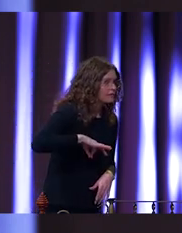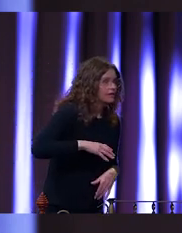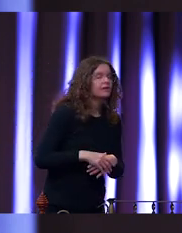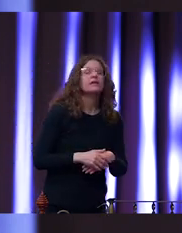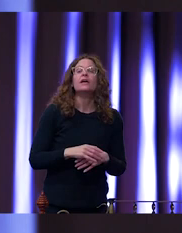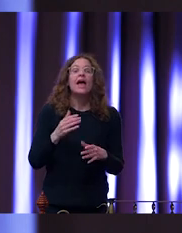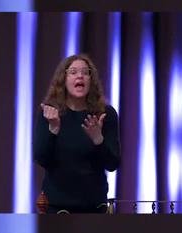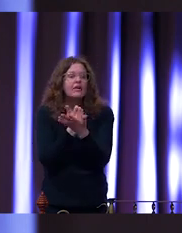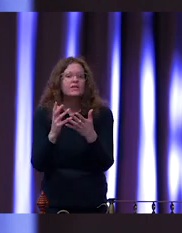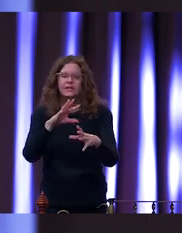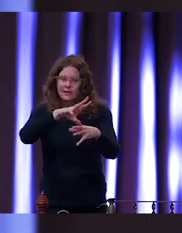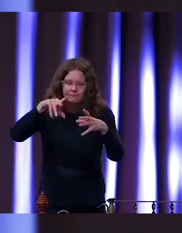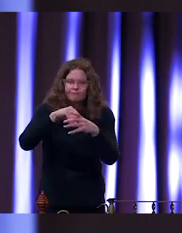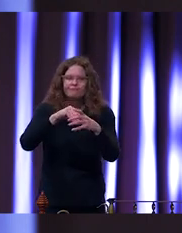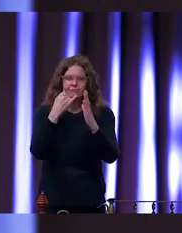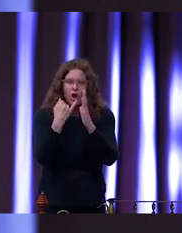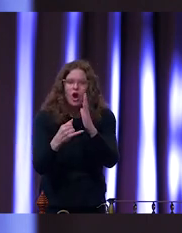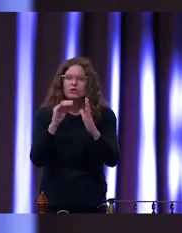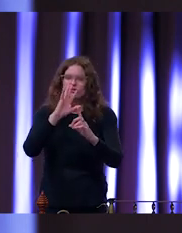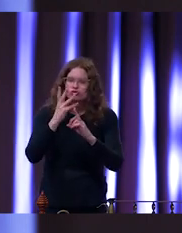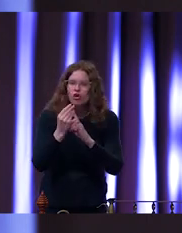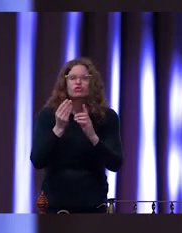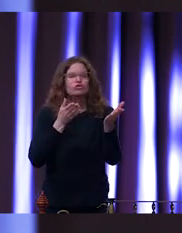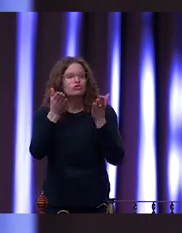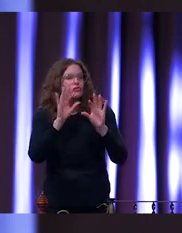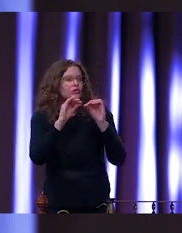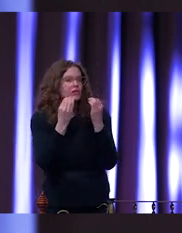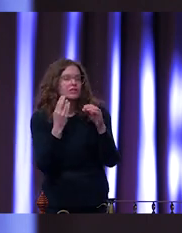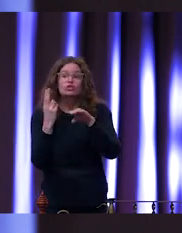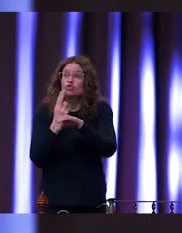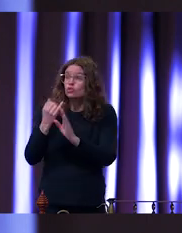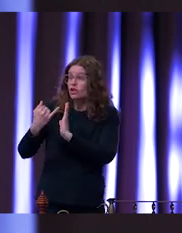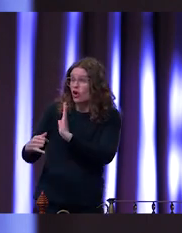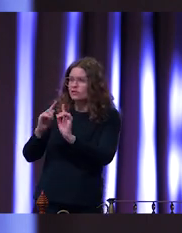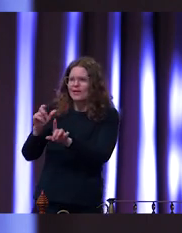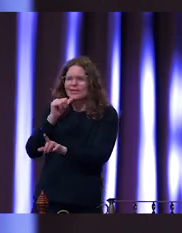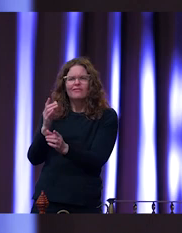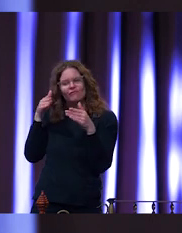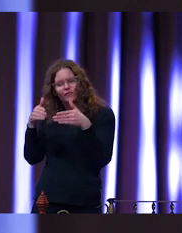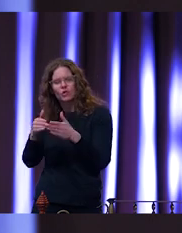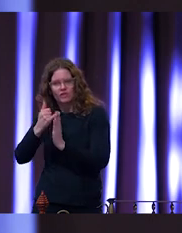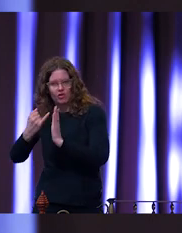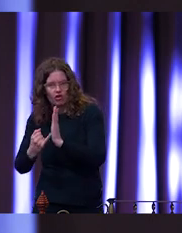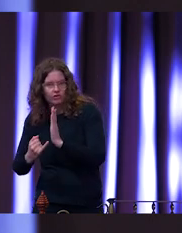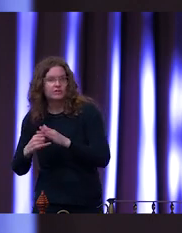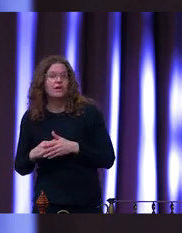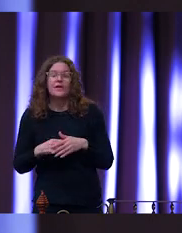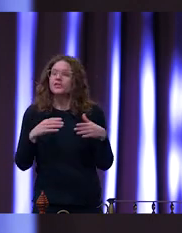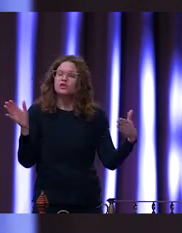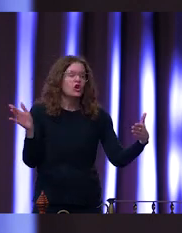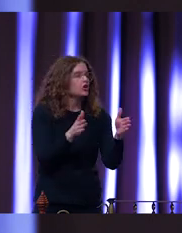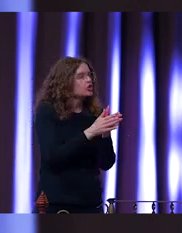culture, arts service, organizations that use the arts but just aren't arts alone, right? We know that there's an entire ecosystem